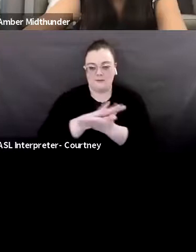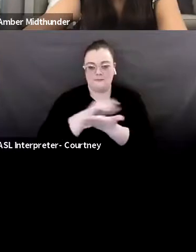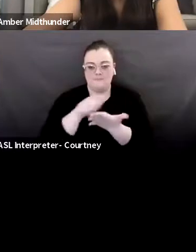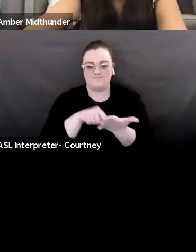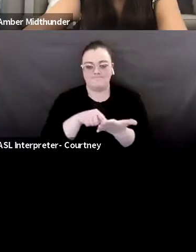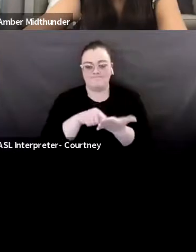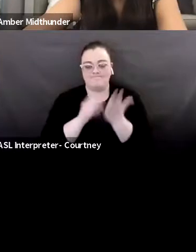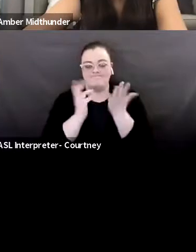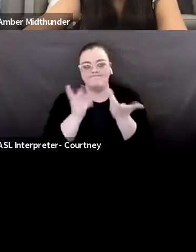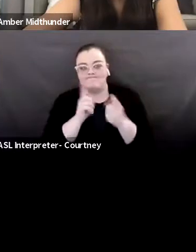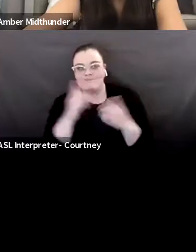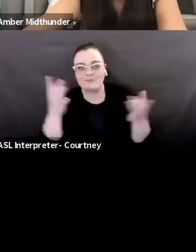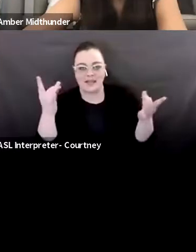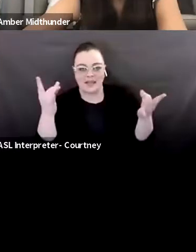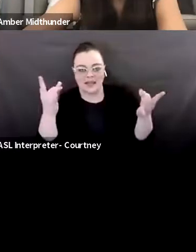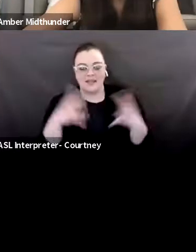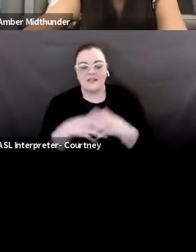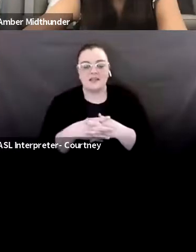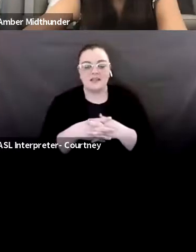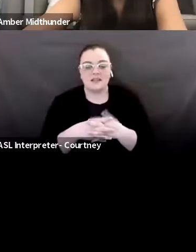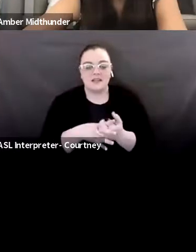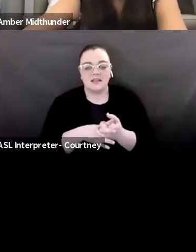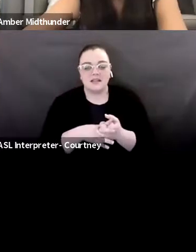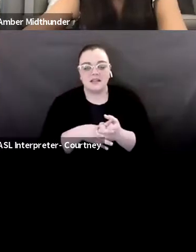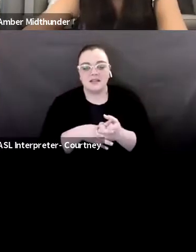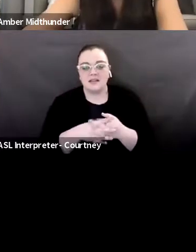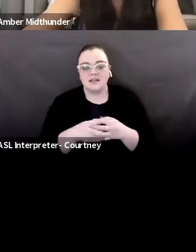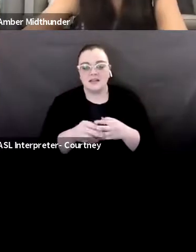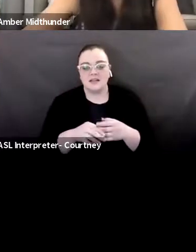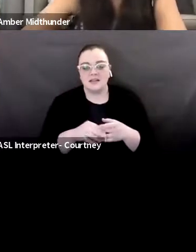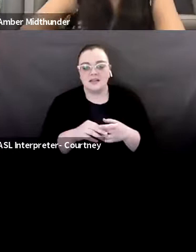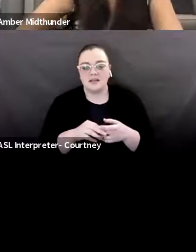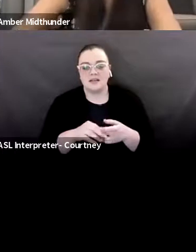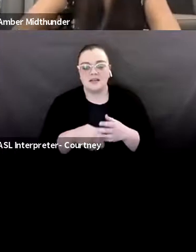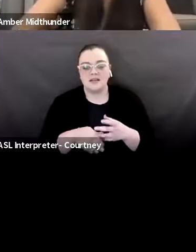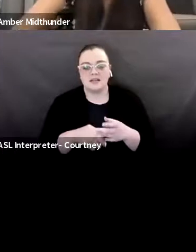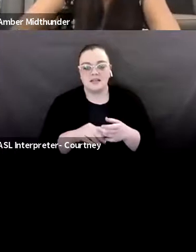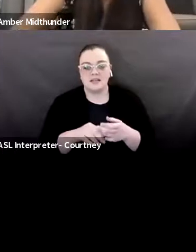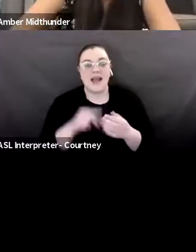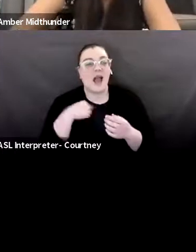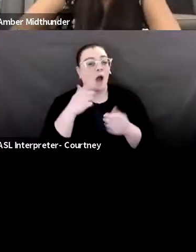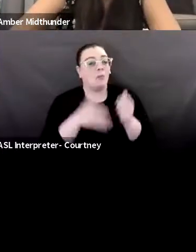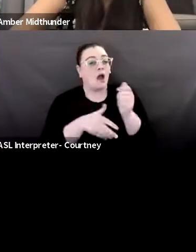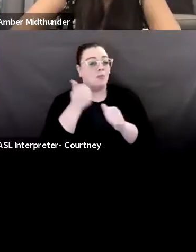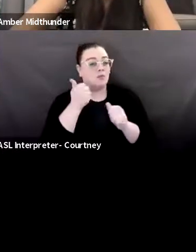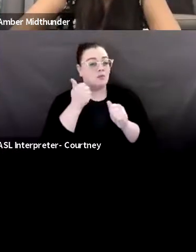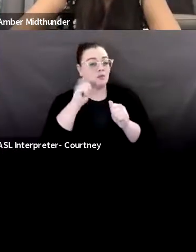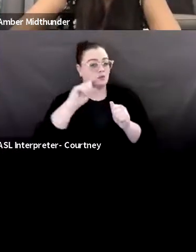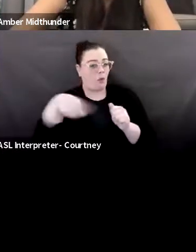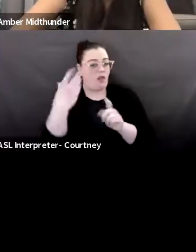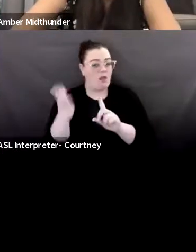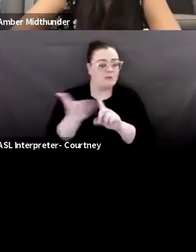It's so tricky. It doesn't. I am almost only swayed by performance.